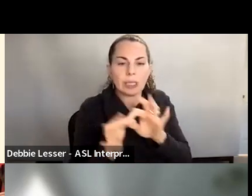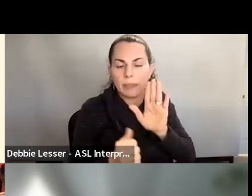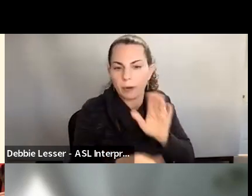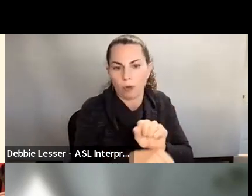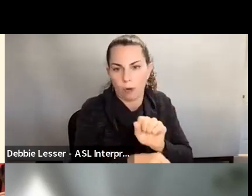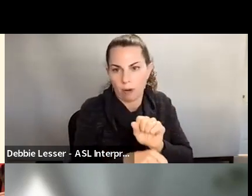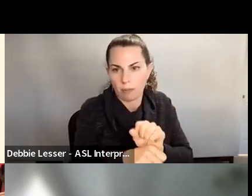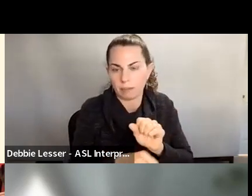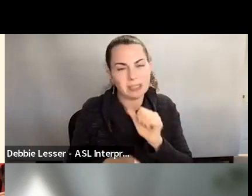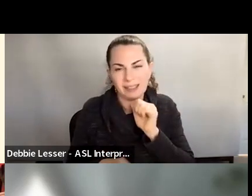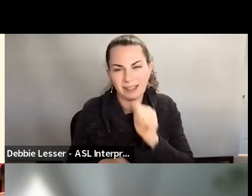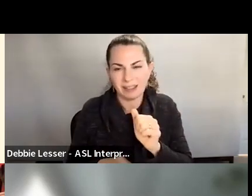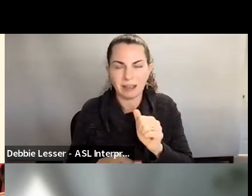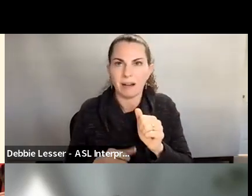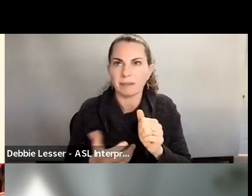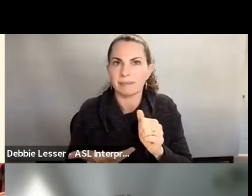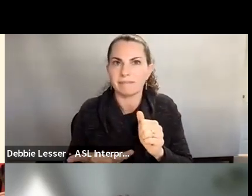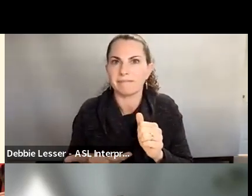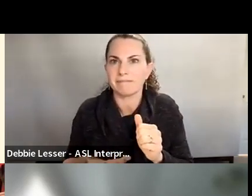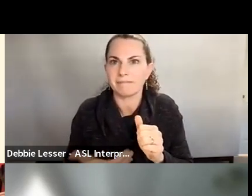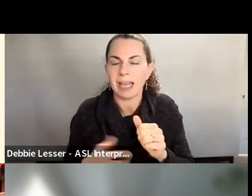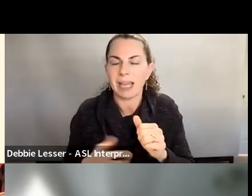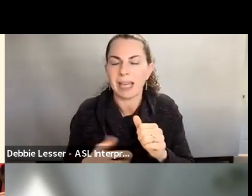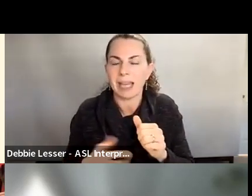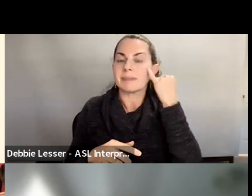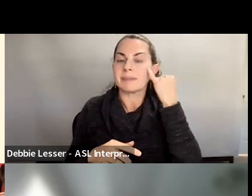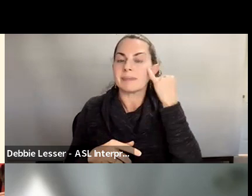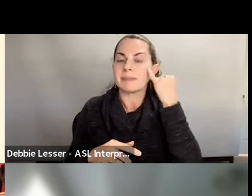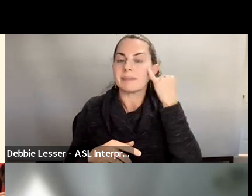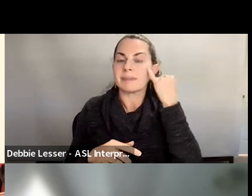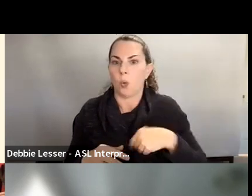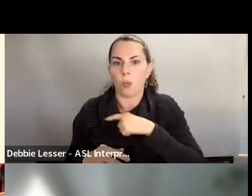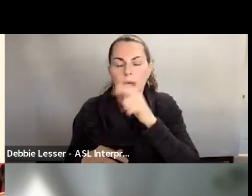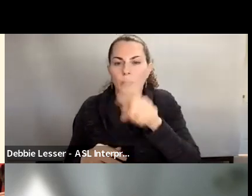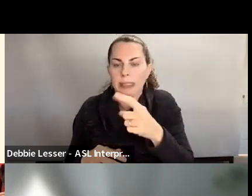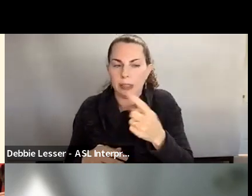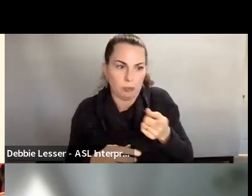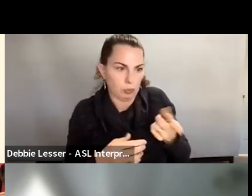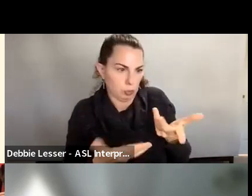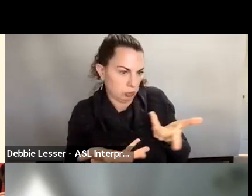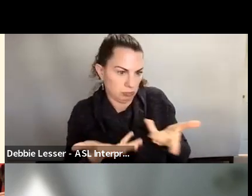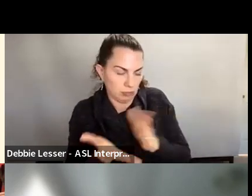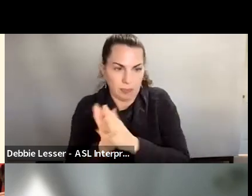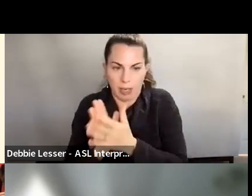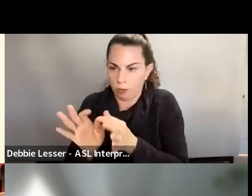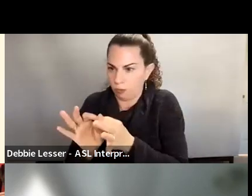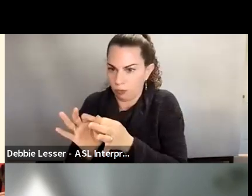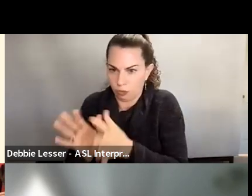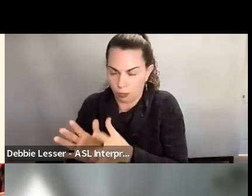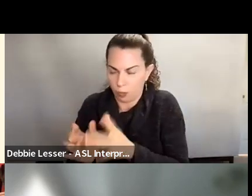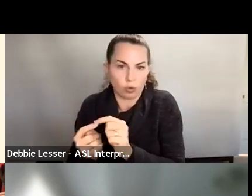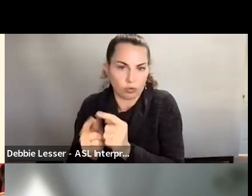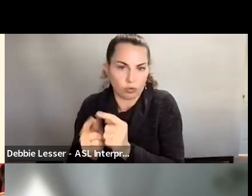of no value for them to serve as a translator if we don't have that need, right? So it's only for the skills that are related for their job